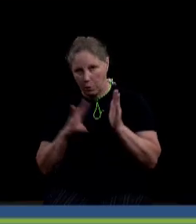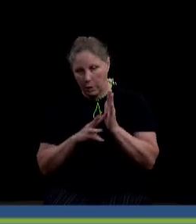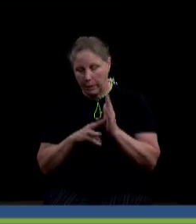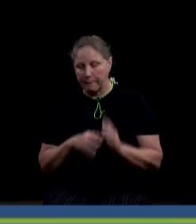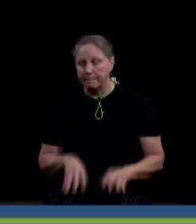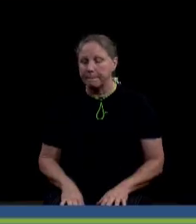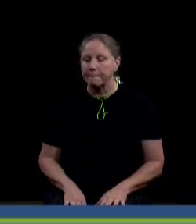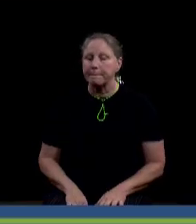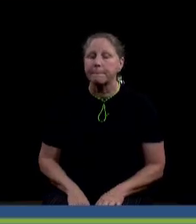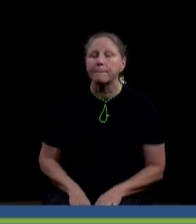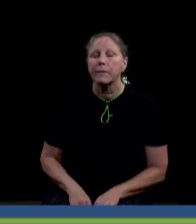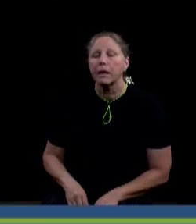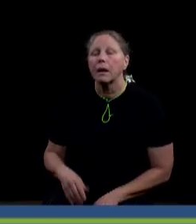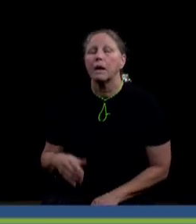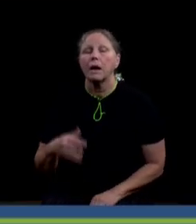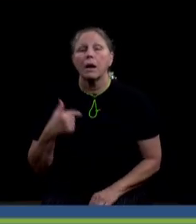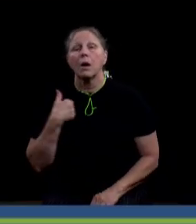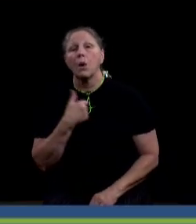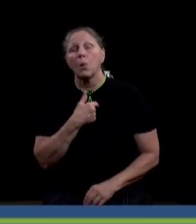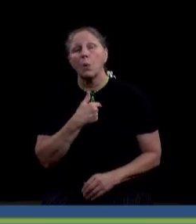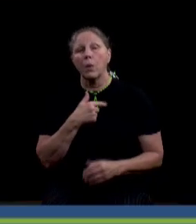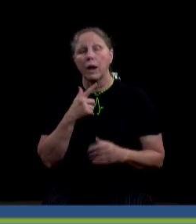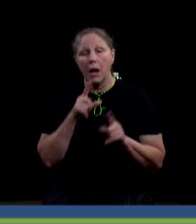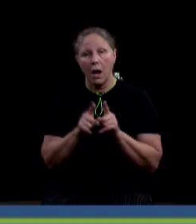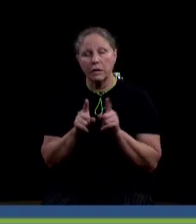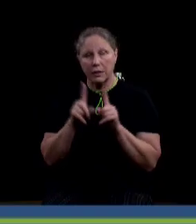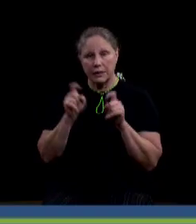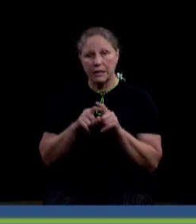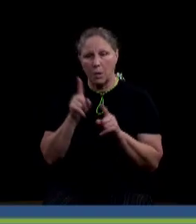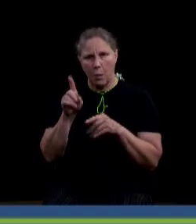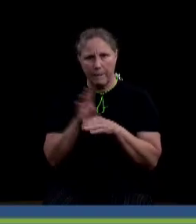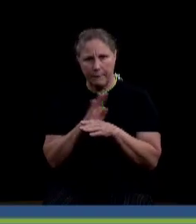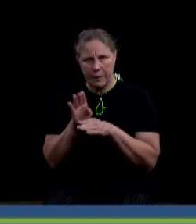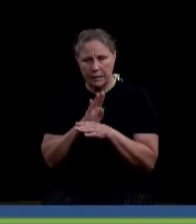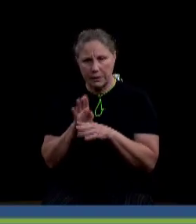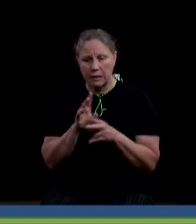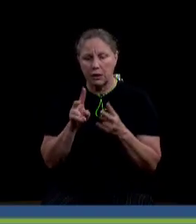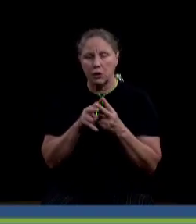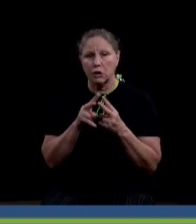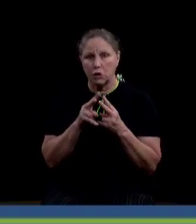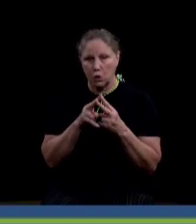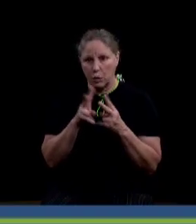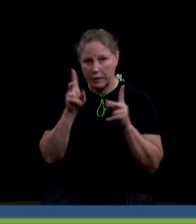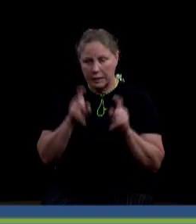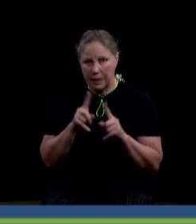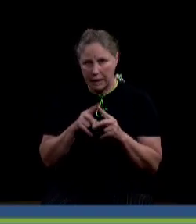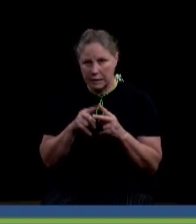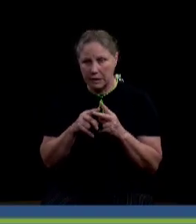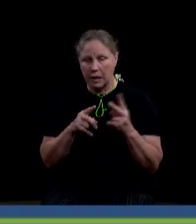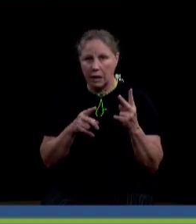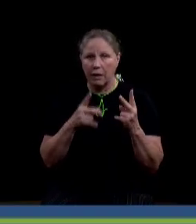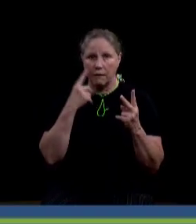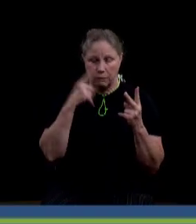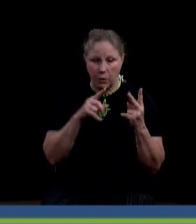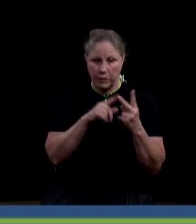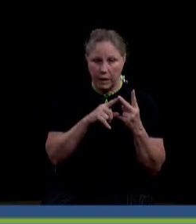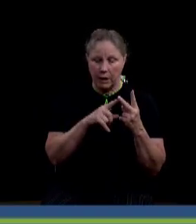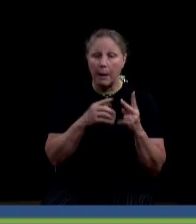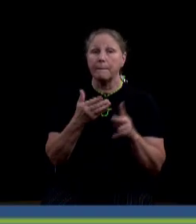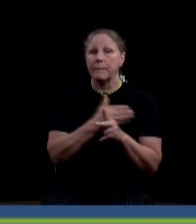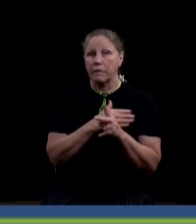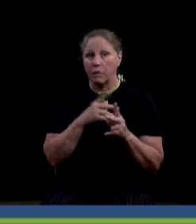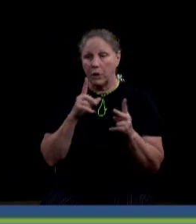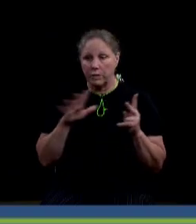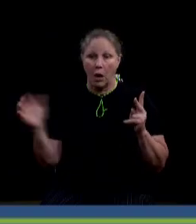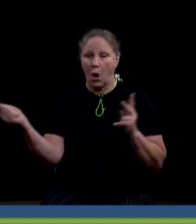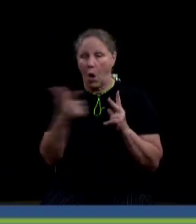did testing at 1 business. At Chewy's, there were 2 tested positive before we did testing of the entire facility, and after that testing, there were no more